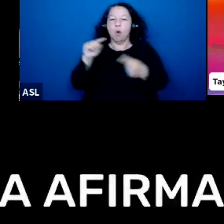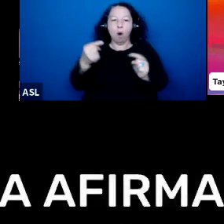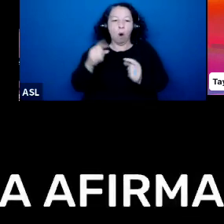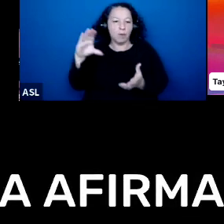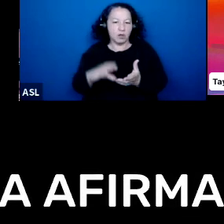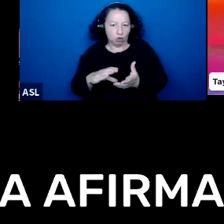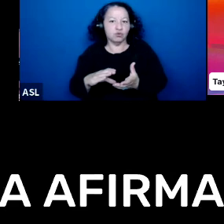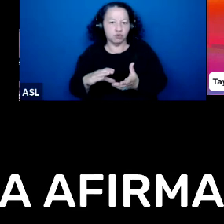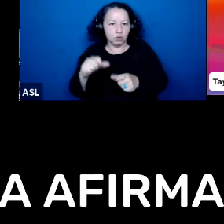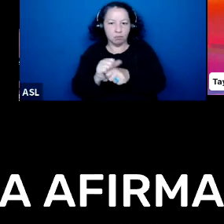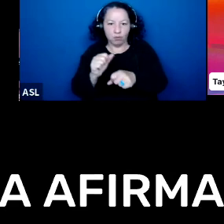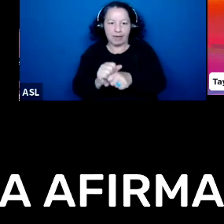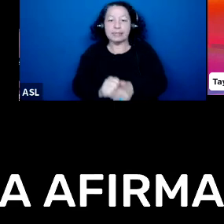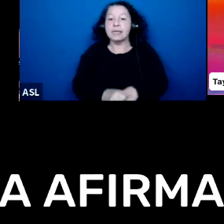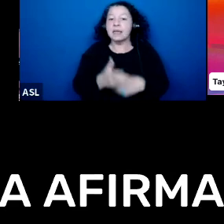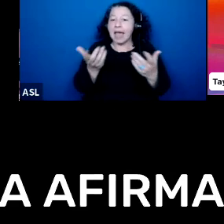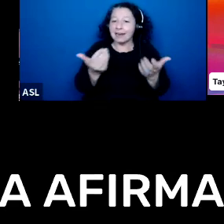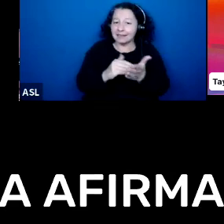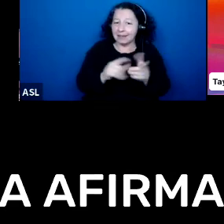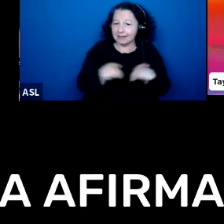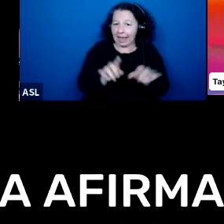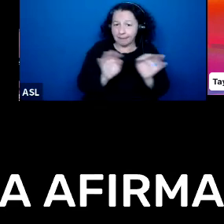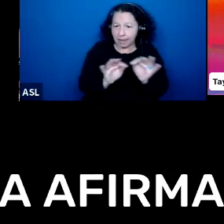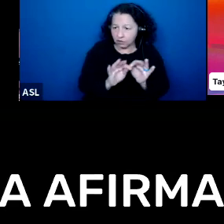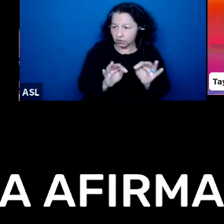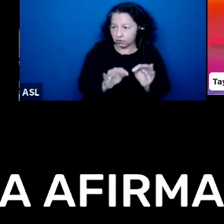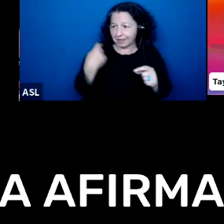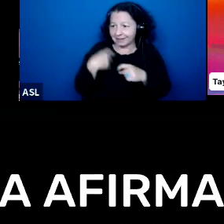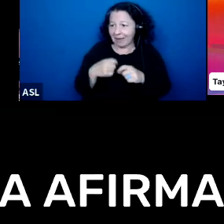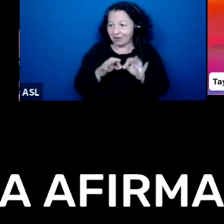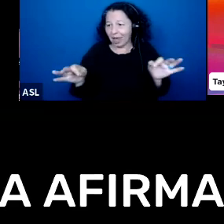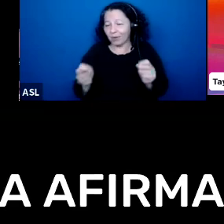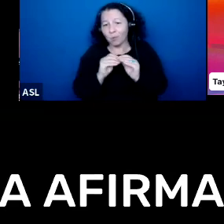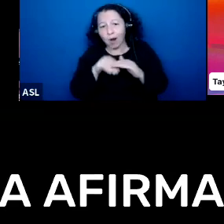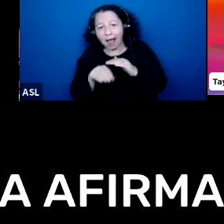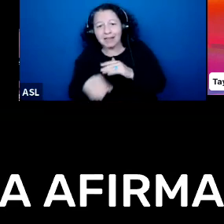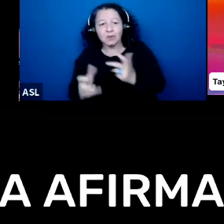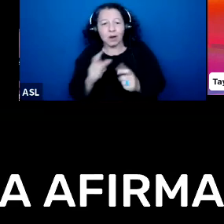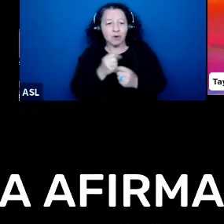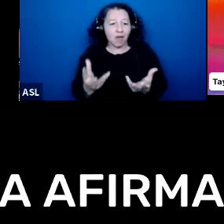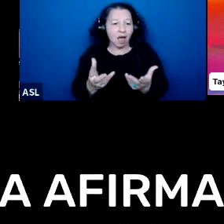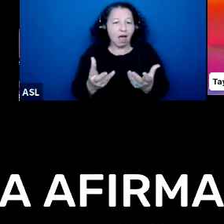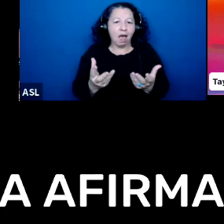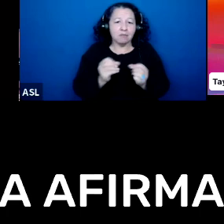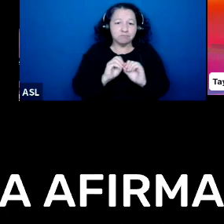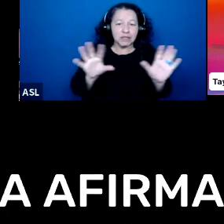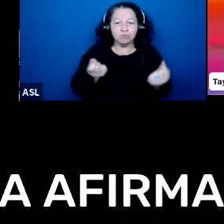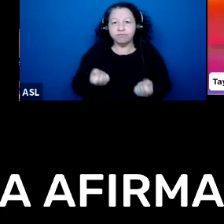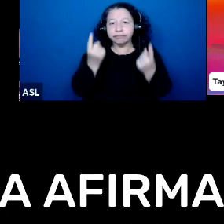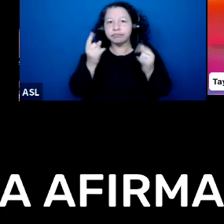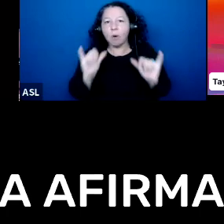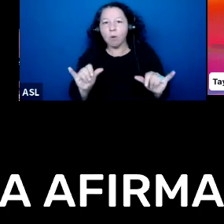Um, so again, just here in Spanish for folks, just so it's accessible and we're more on the same